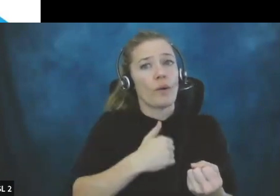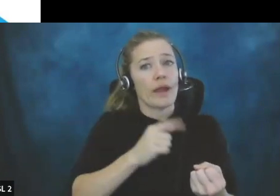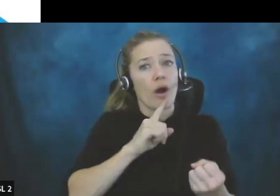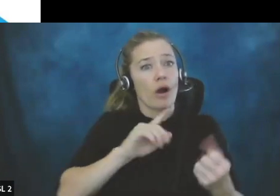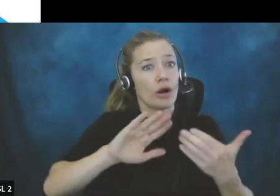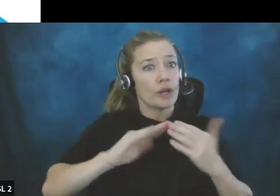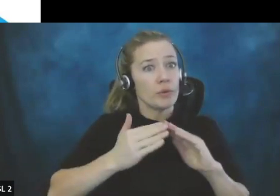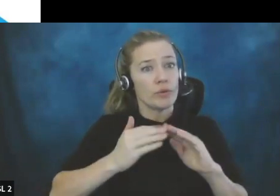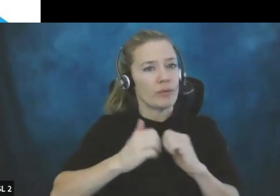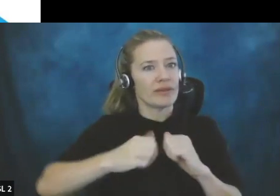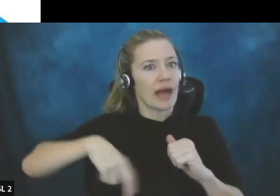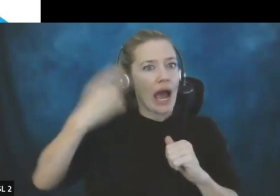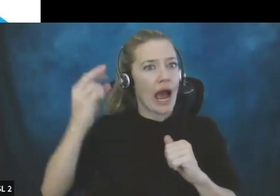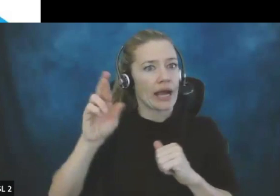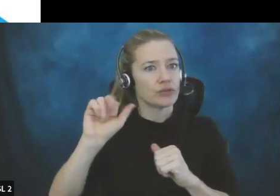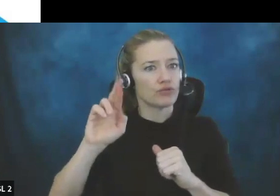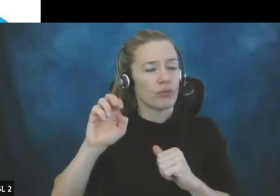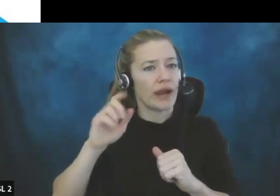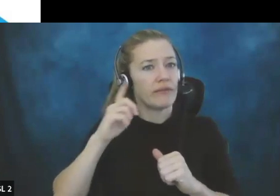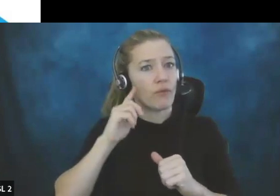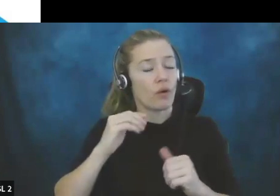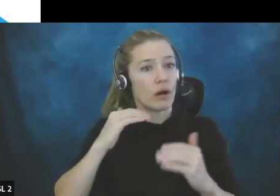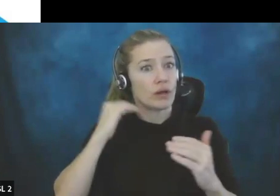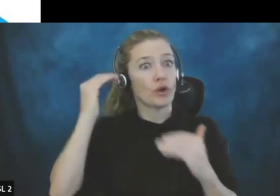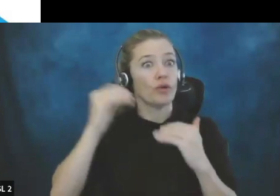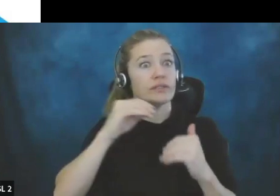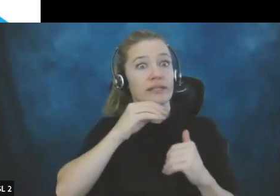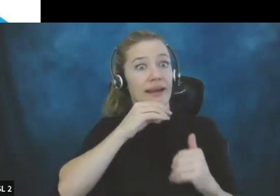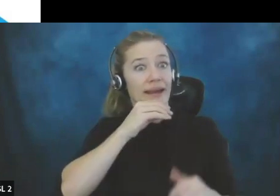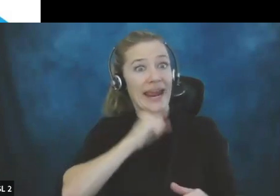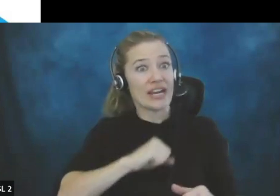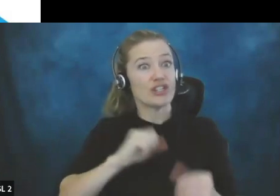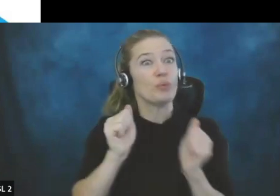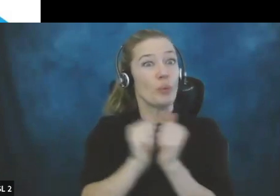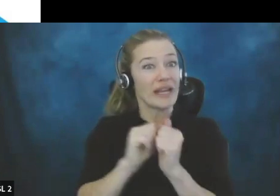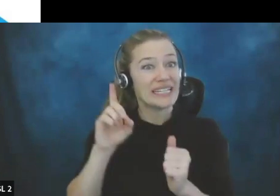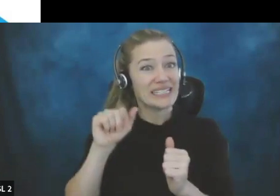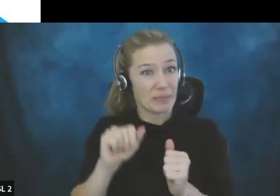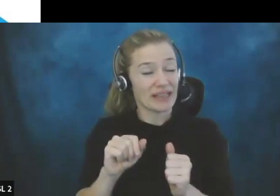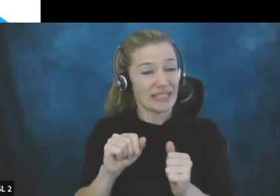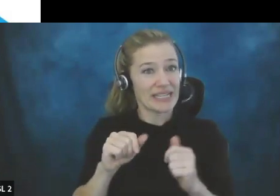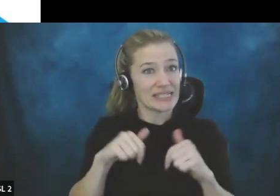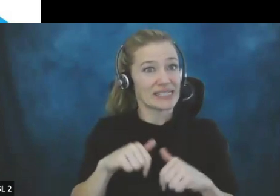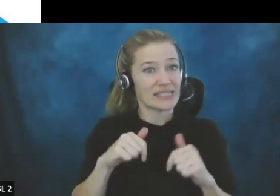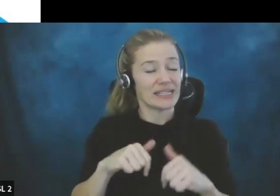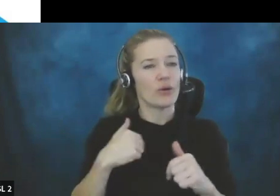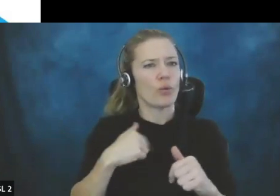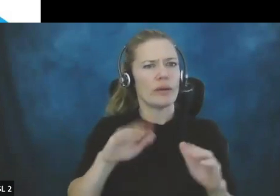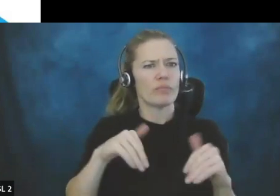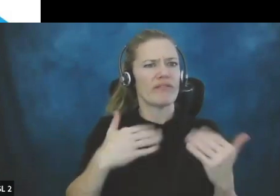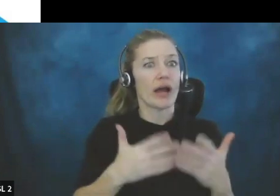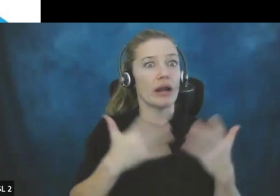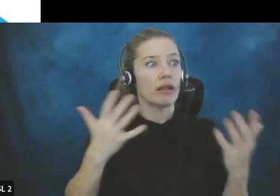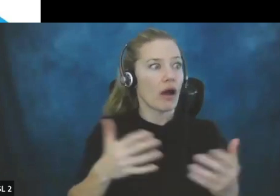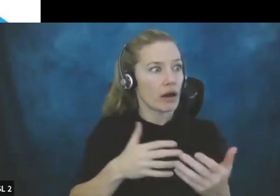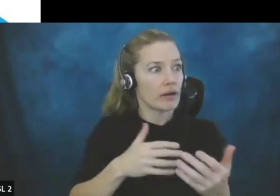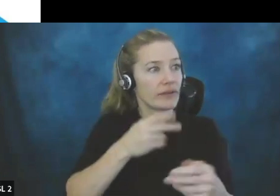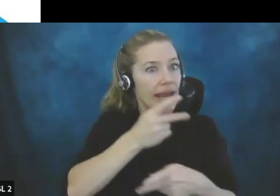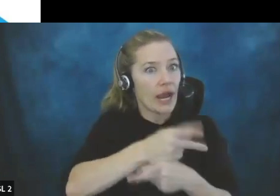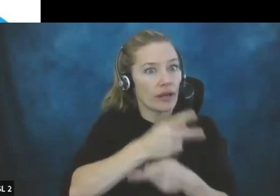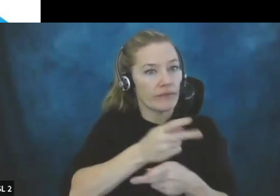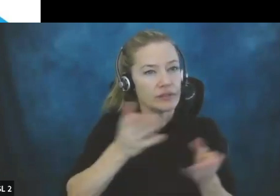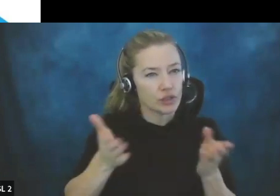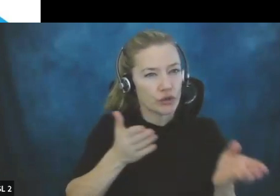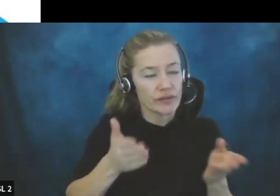are in a community that has the highest rate of older adults aging into disability in the state, we provide a lot of